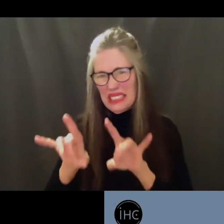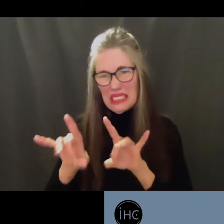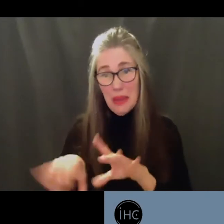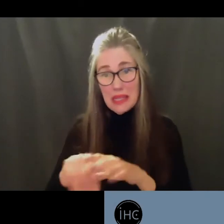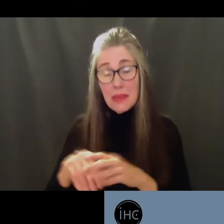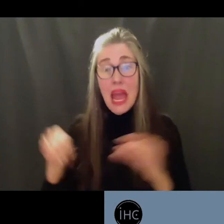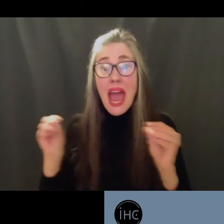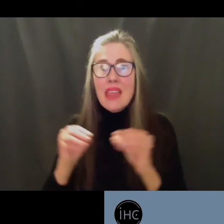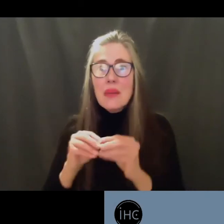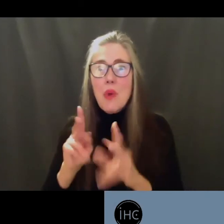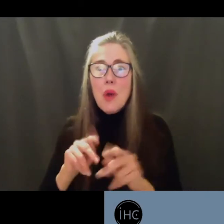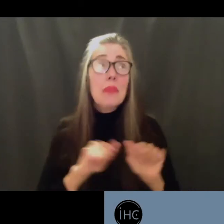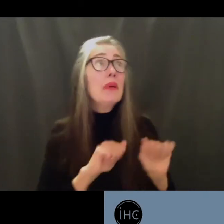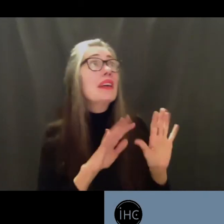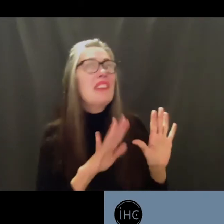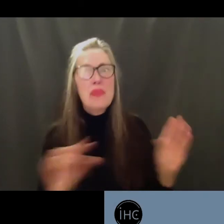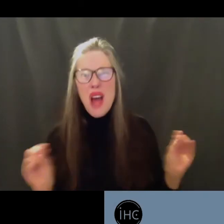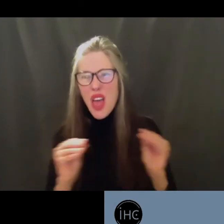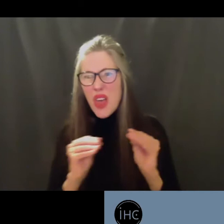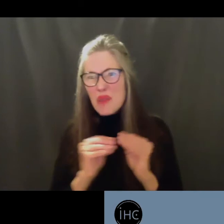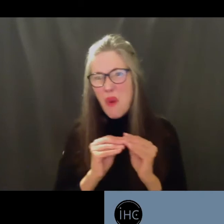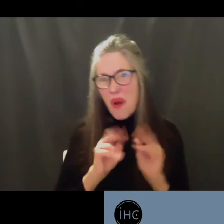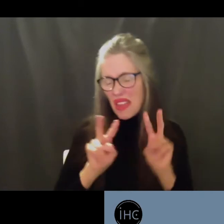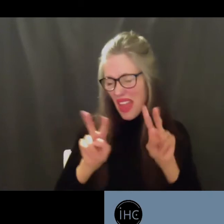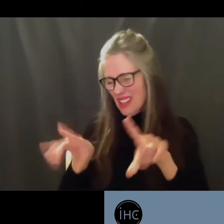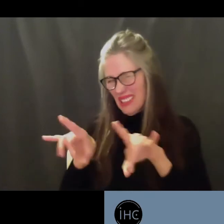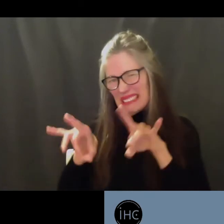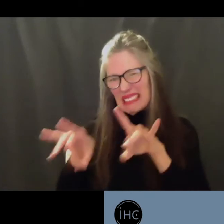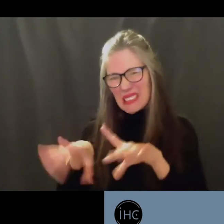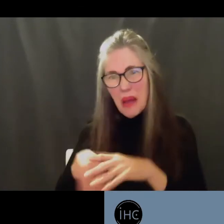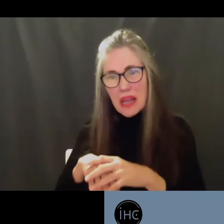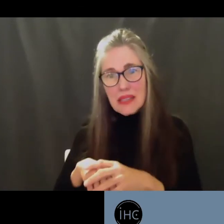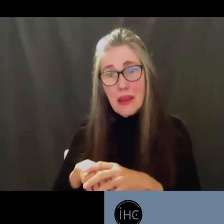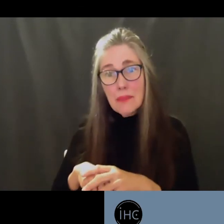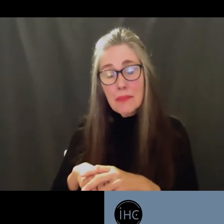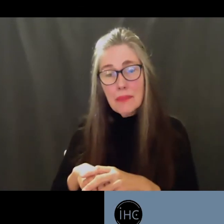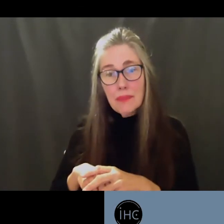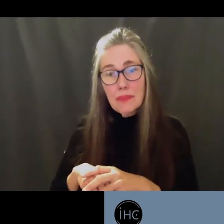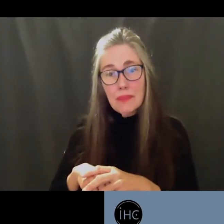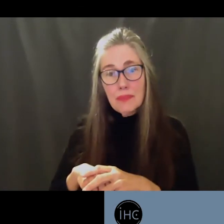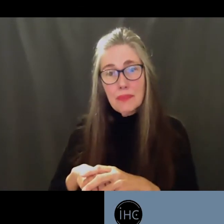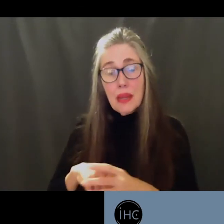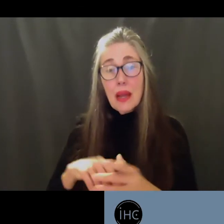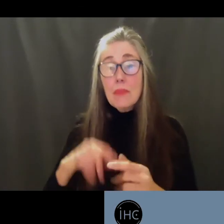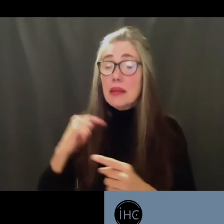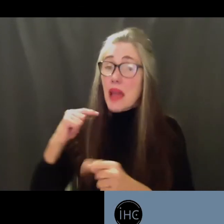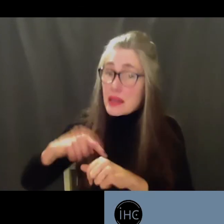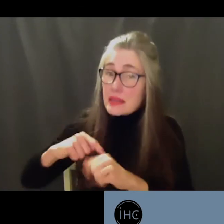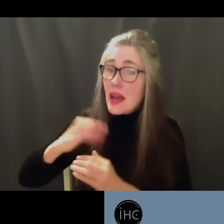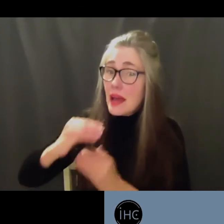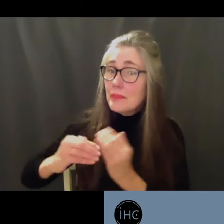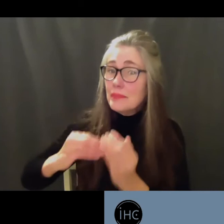submit to them, the more they despise them. However, Trump I think as time goes on, we